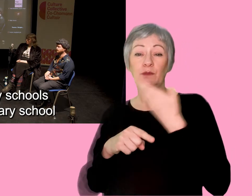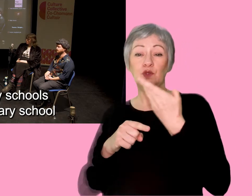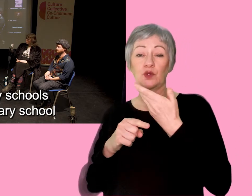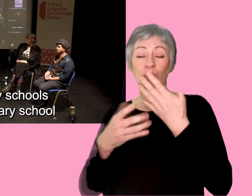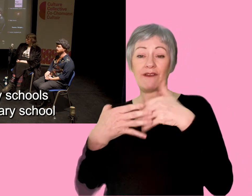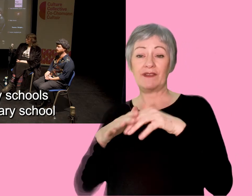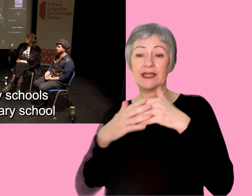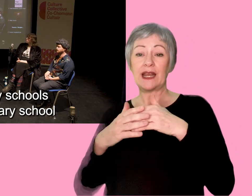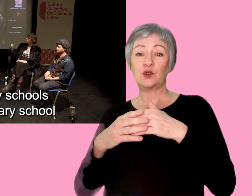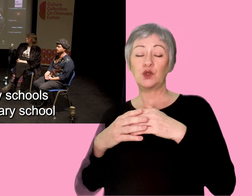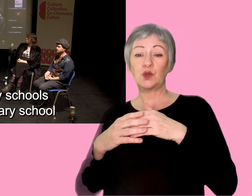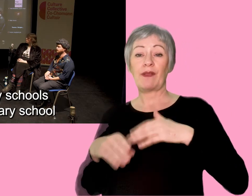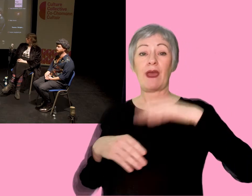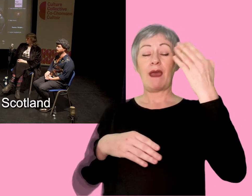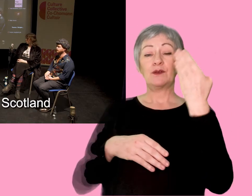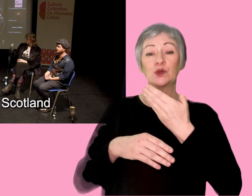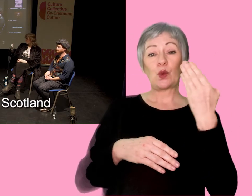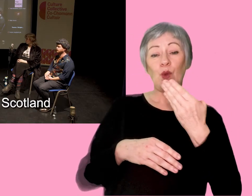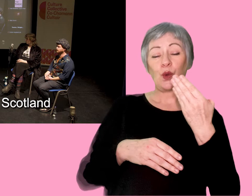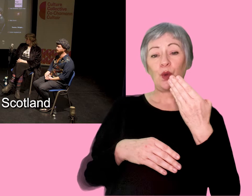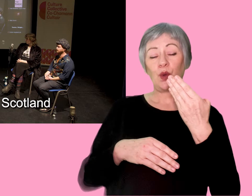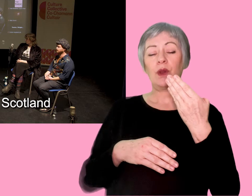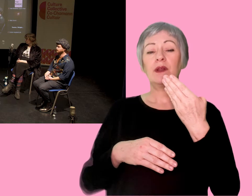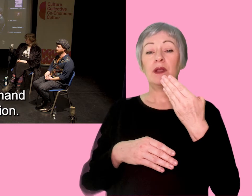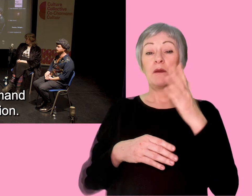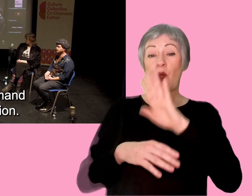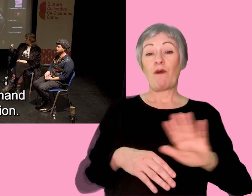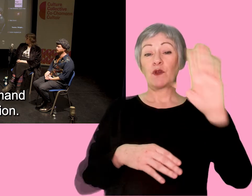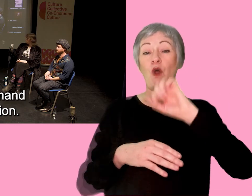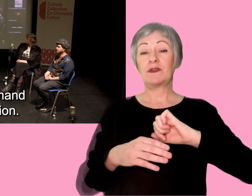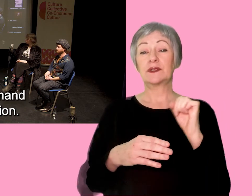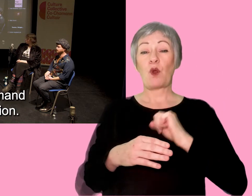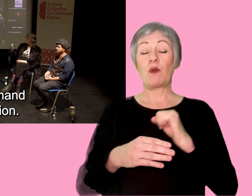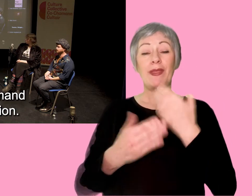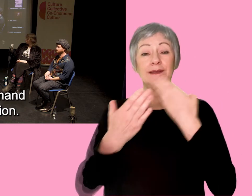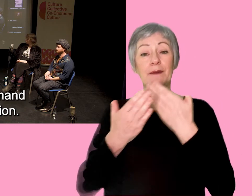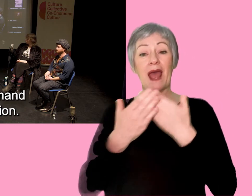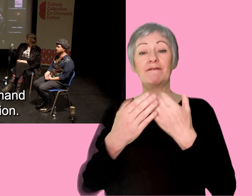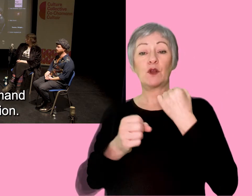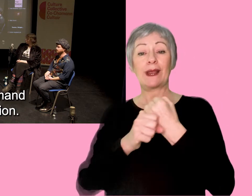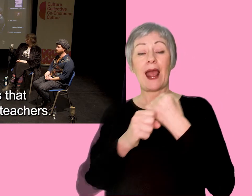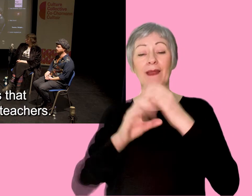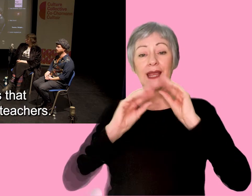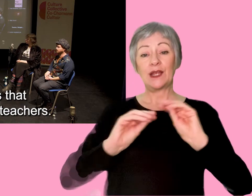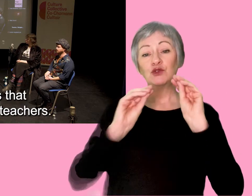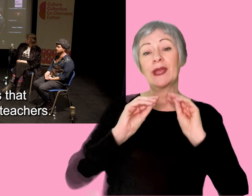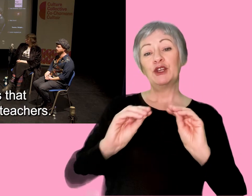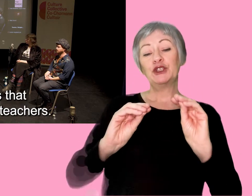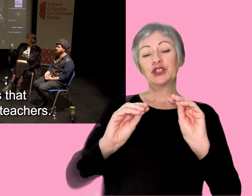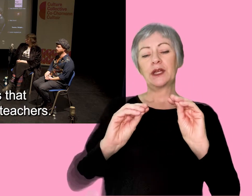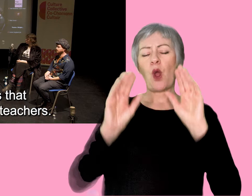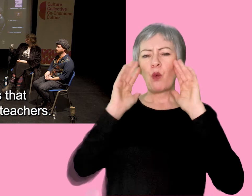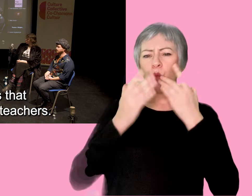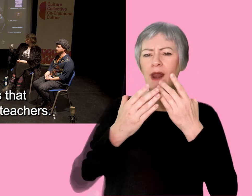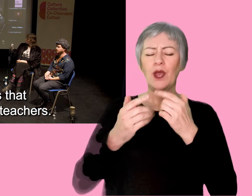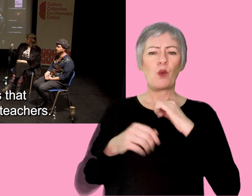into the secondary school. And overall throughout Scotland, there's quite a demand for Gaelic education. I think the worry is there